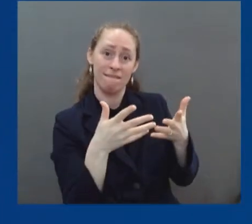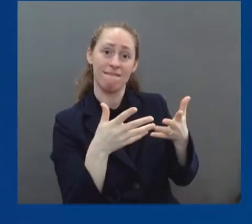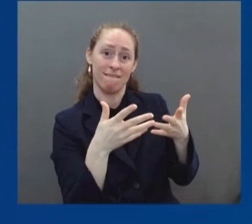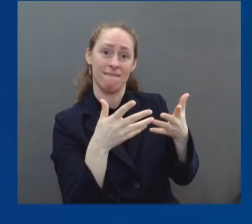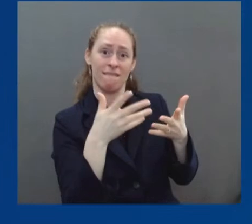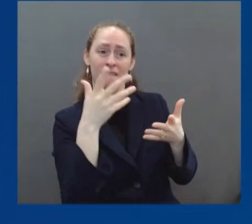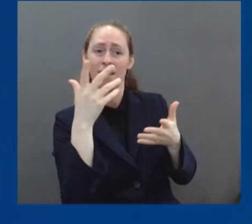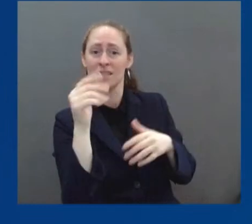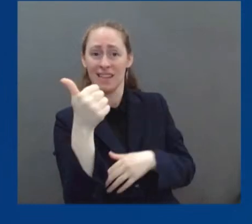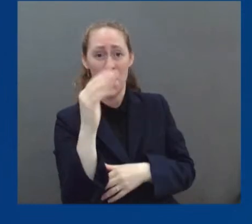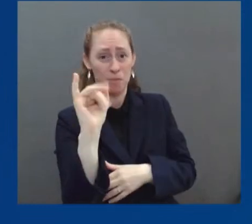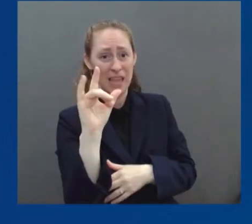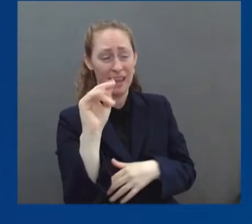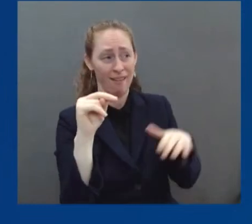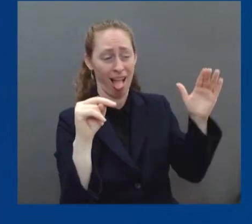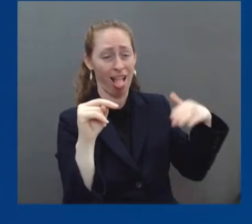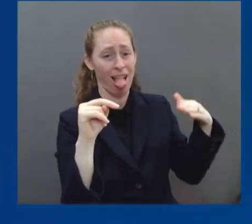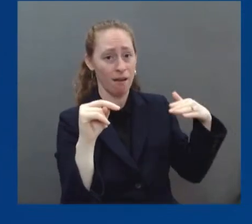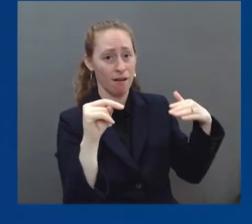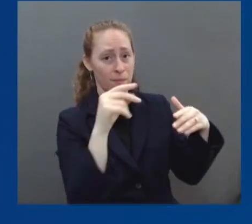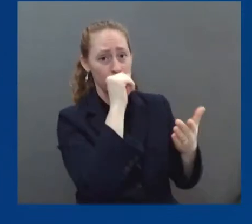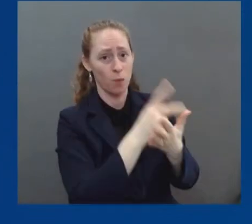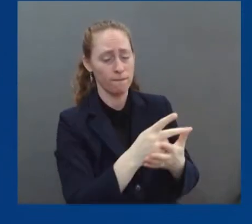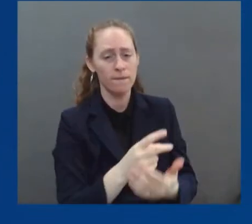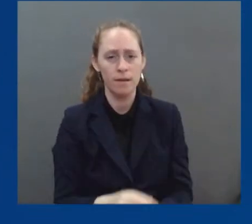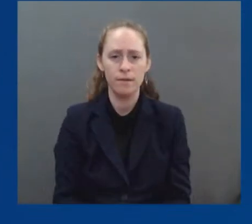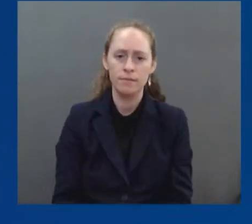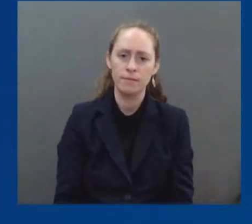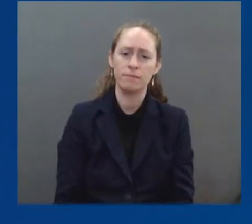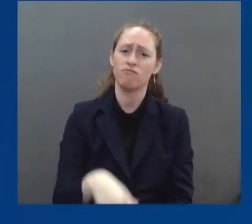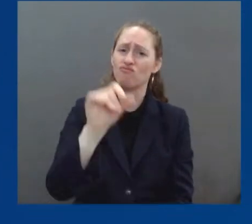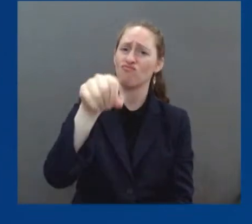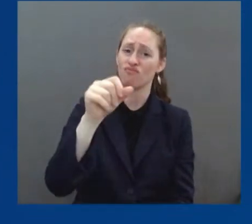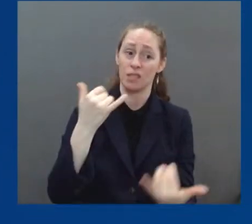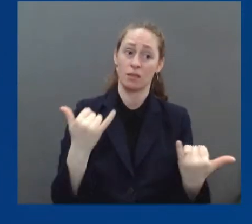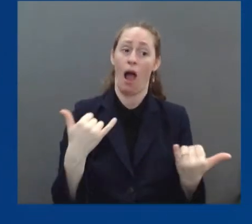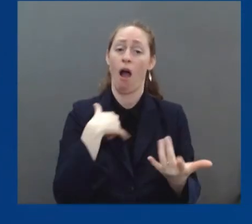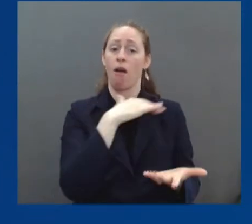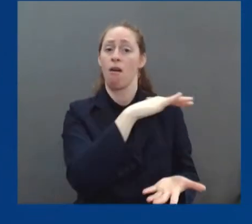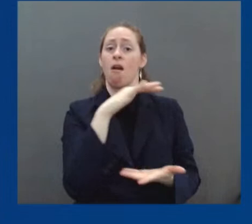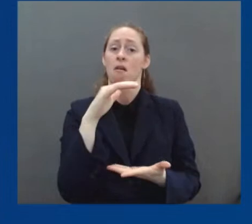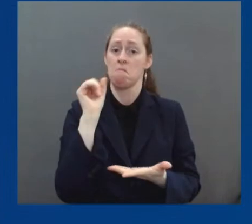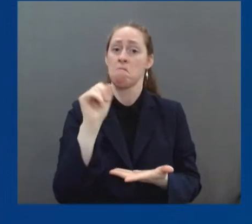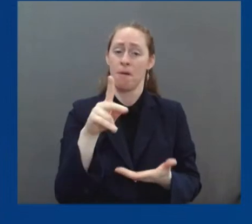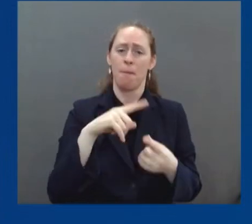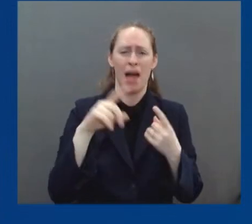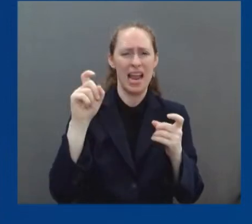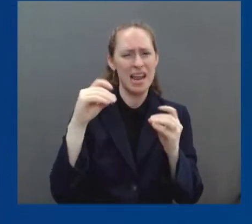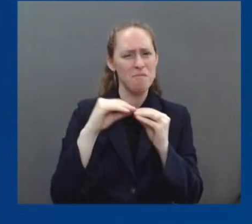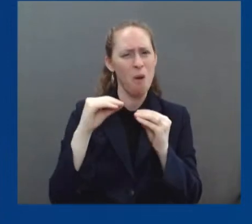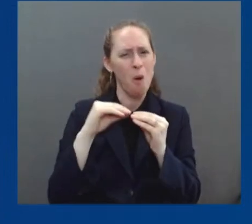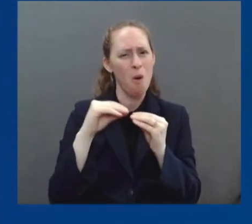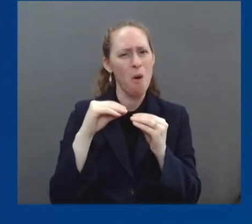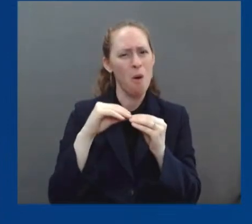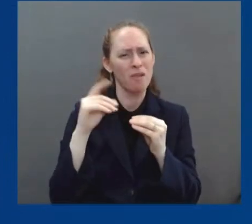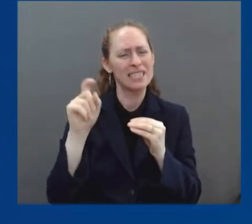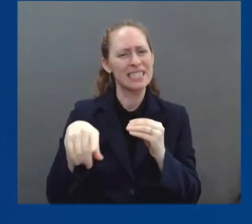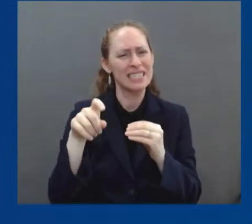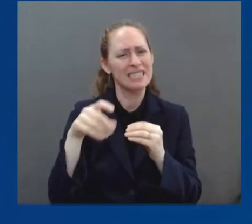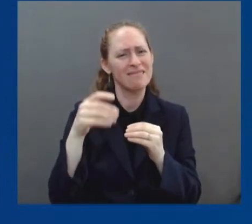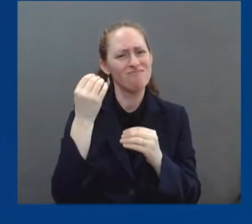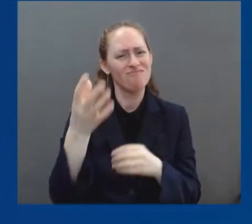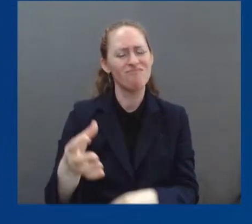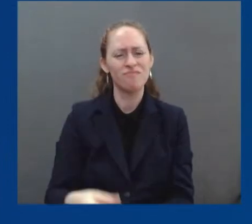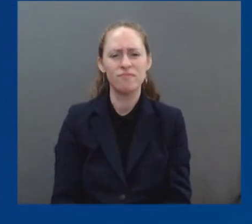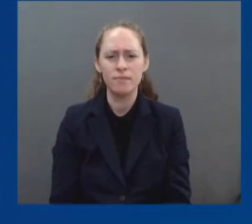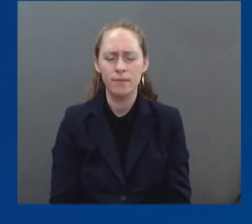immediately, but it's exactly that, just the start. Congress must keep working to immediately provide additional funding for